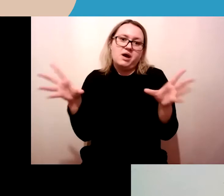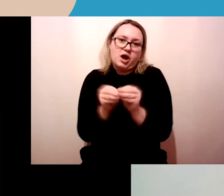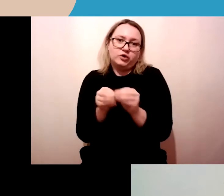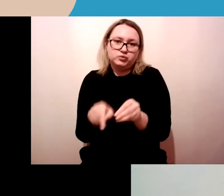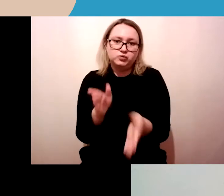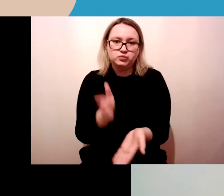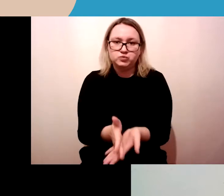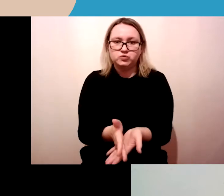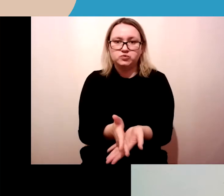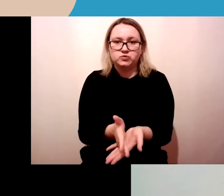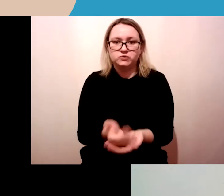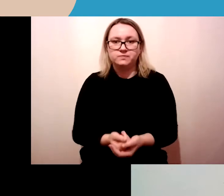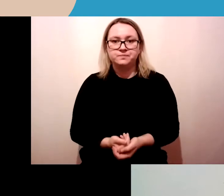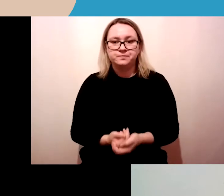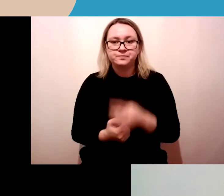to